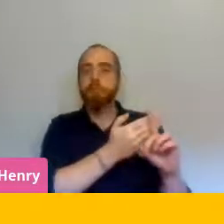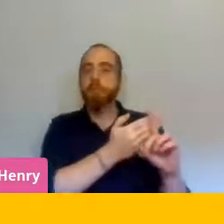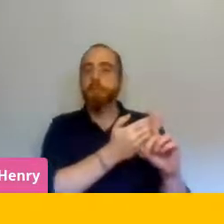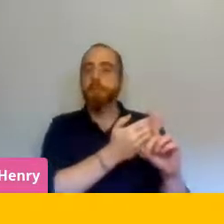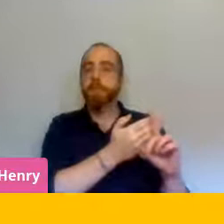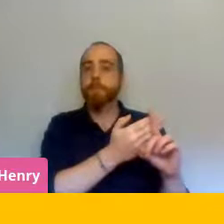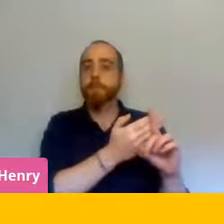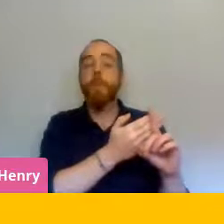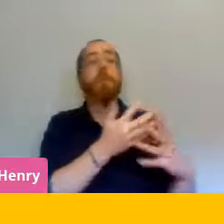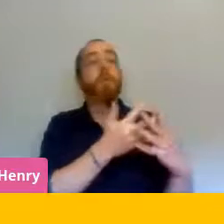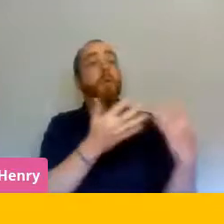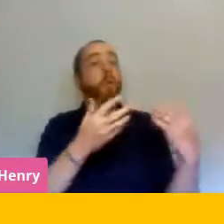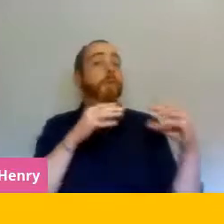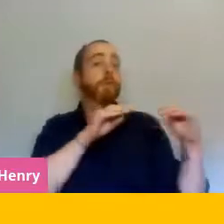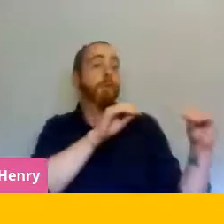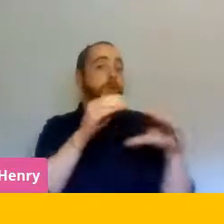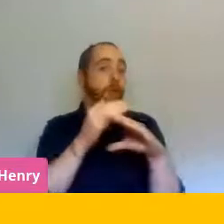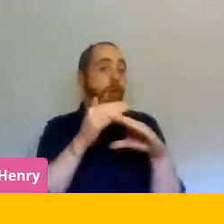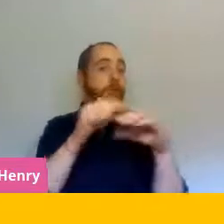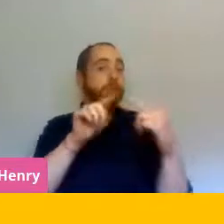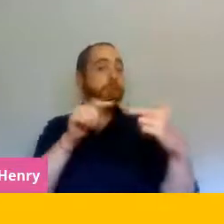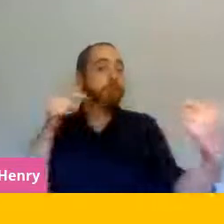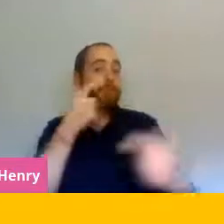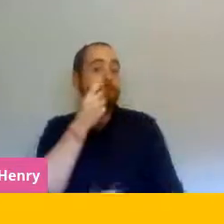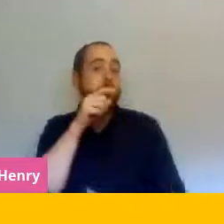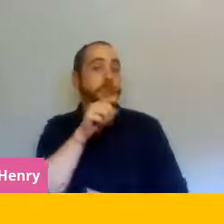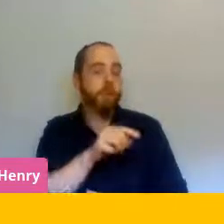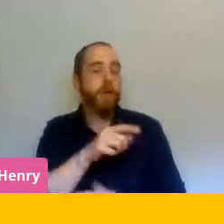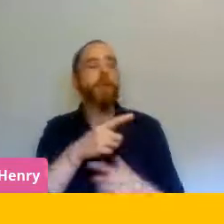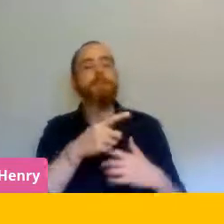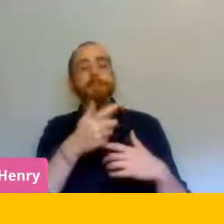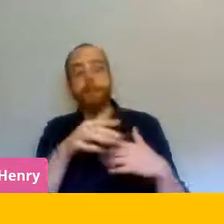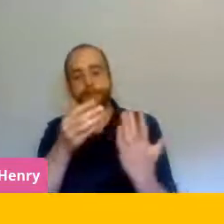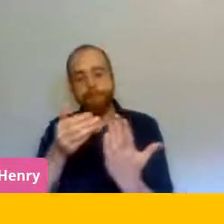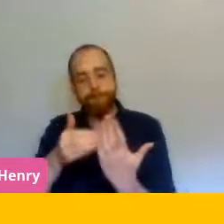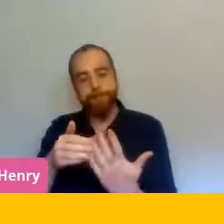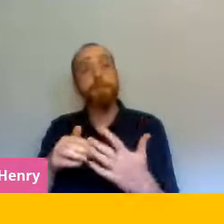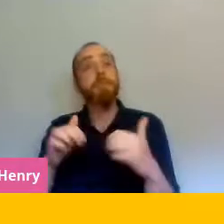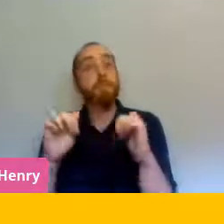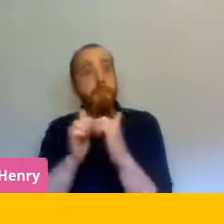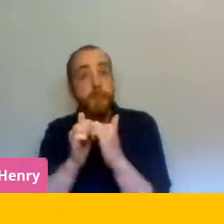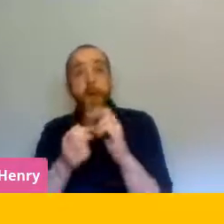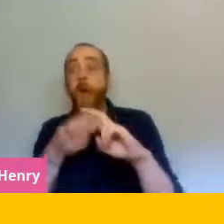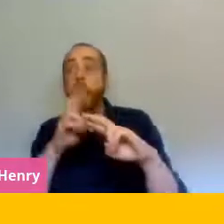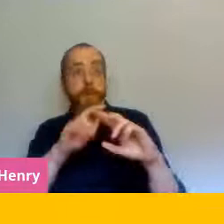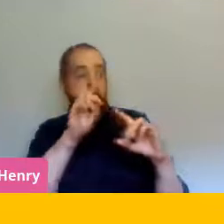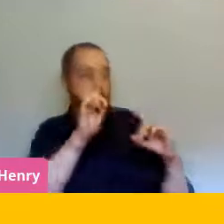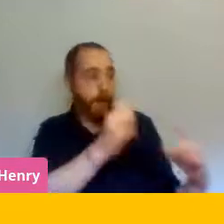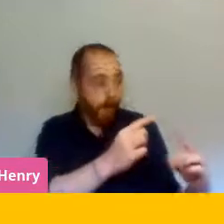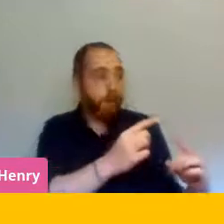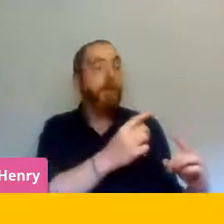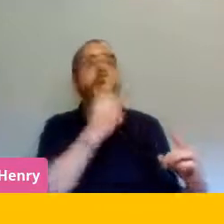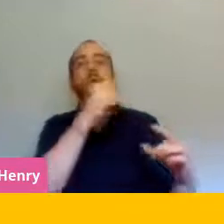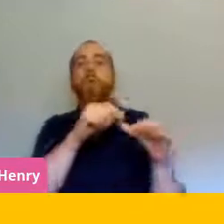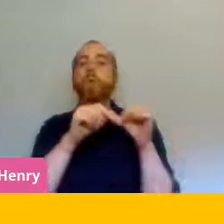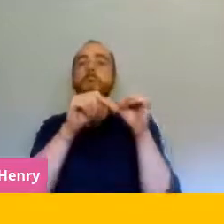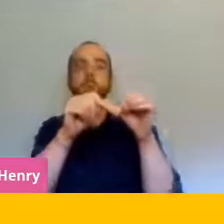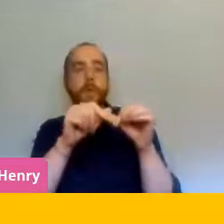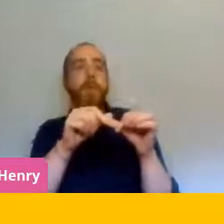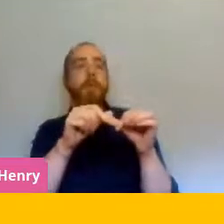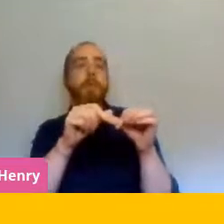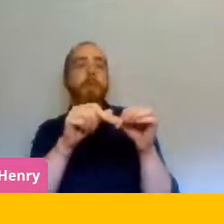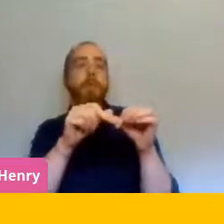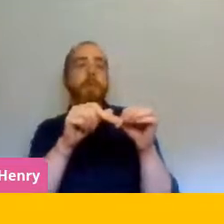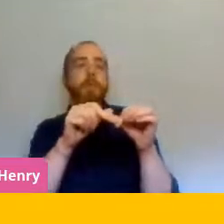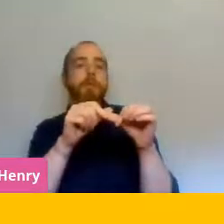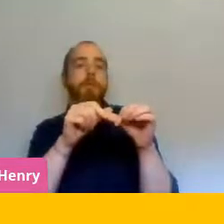place remotely, but we got agreement that where this couldn't happen, people would be able to claim pay for teaching that had already been scheduled.